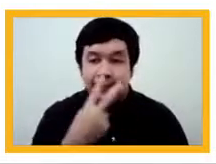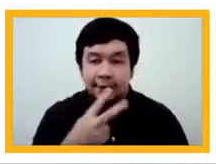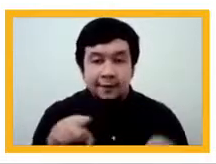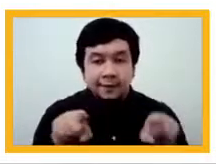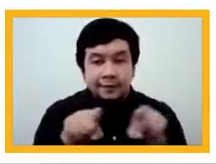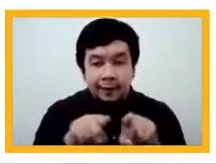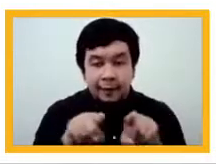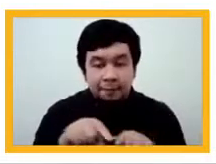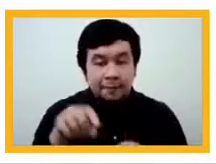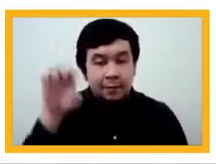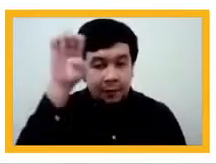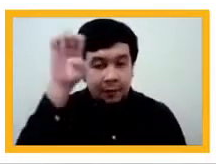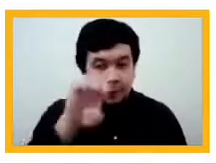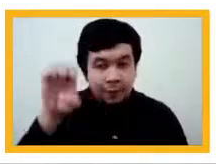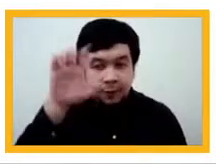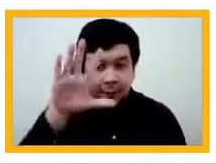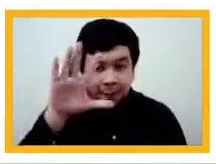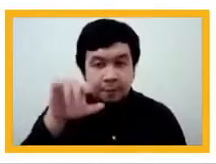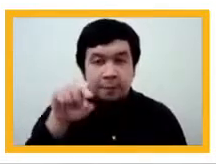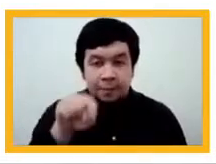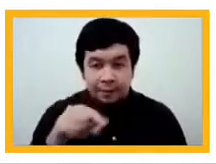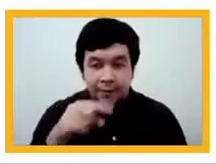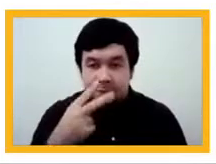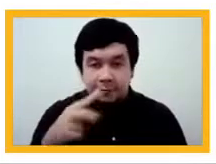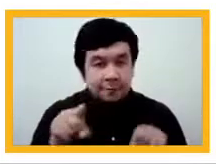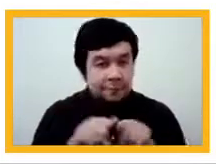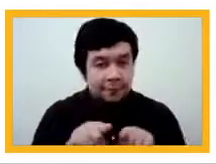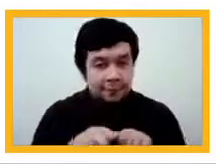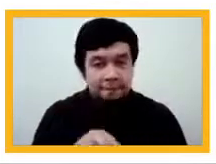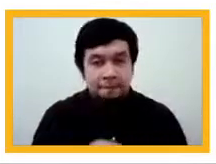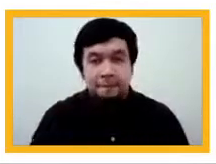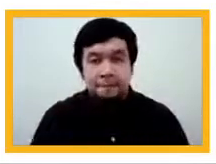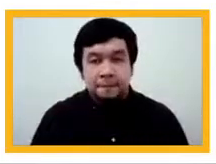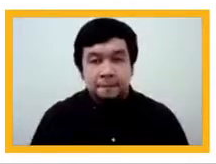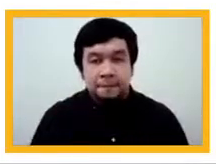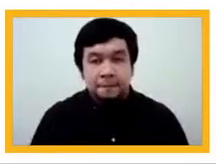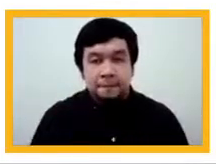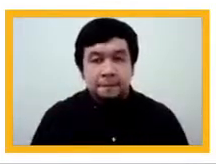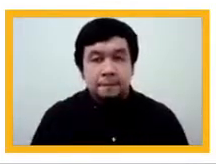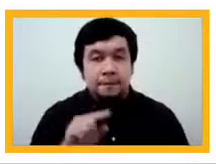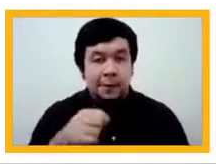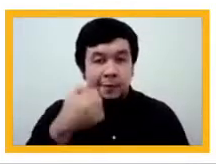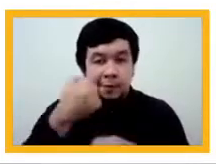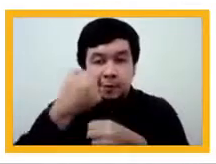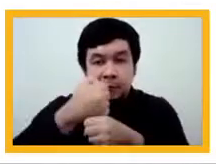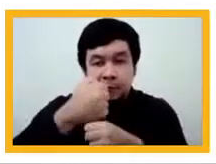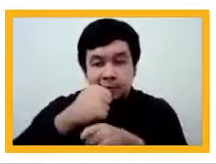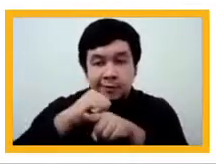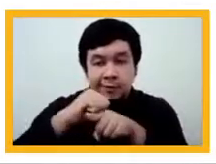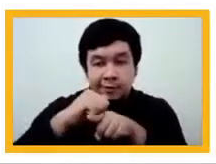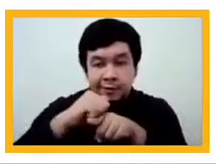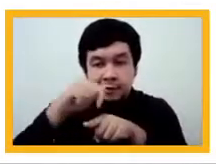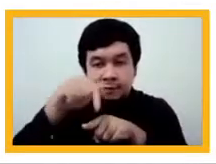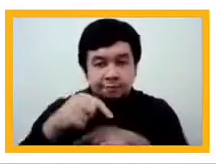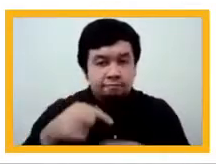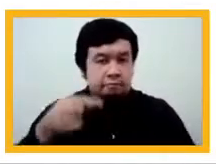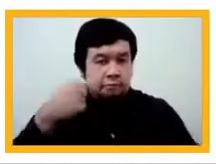the roots of vocational training can be traced back to the guild system from medieval